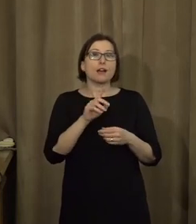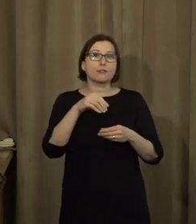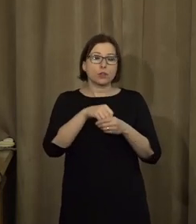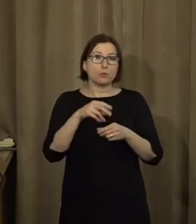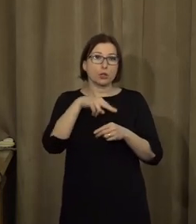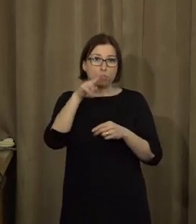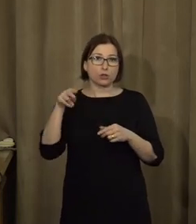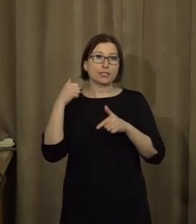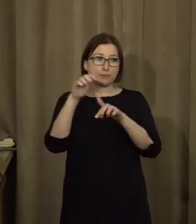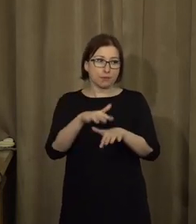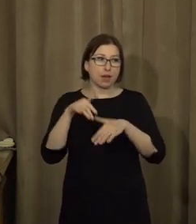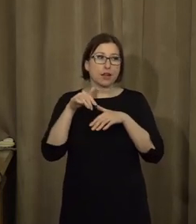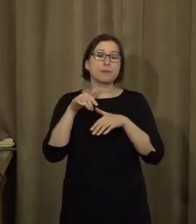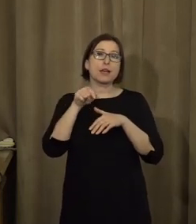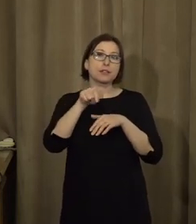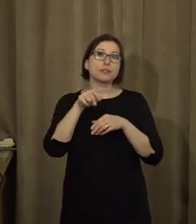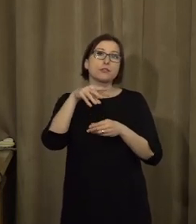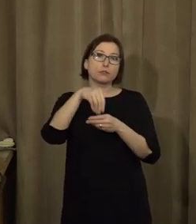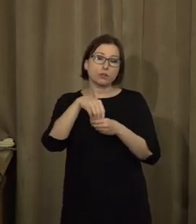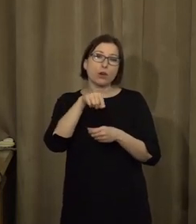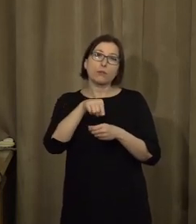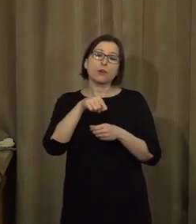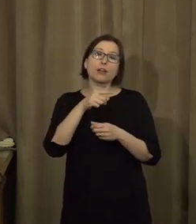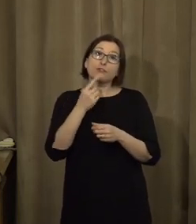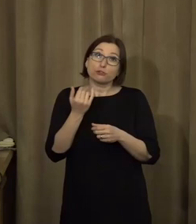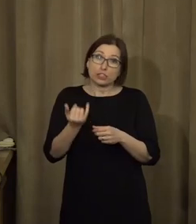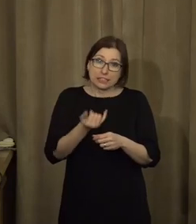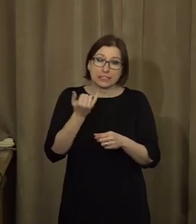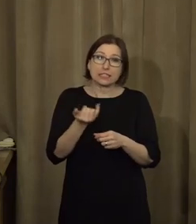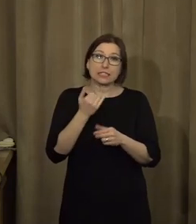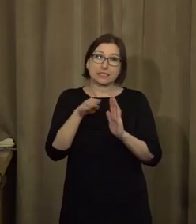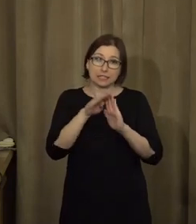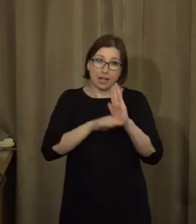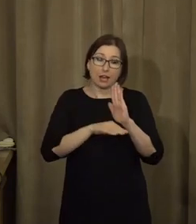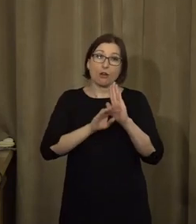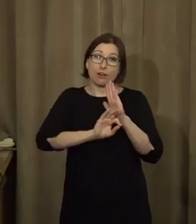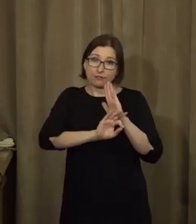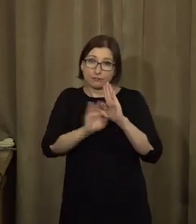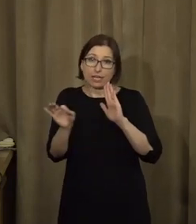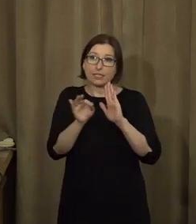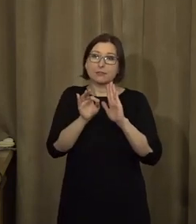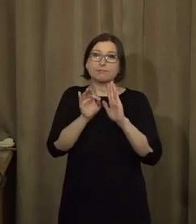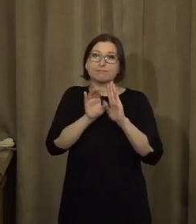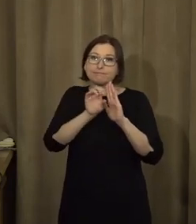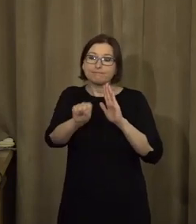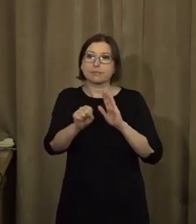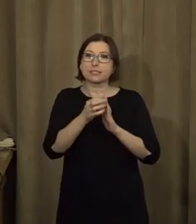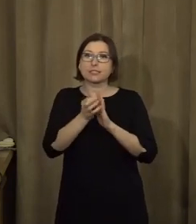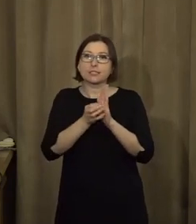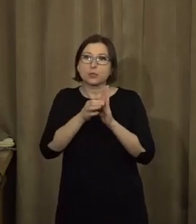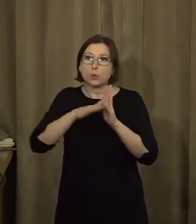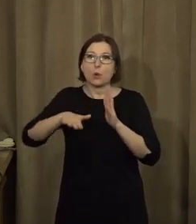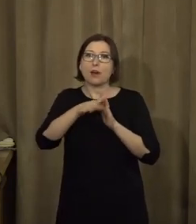the Norsk Parliament constated, that rules always able to be able achieve reality in the same way.